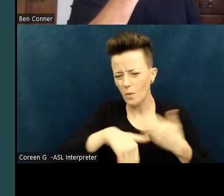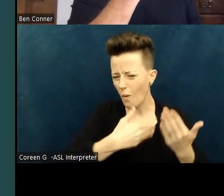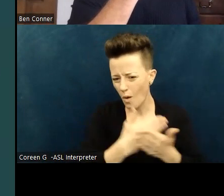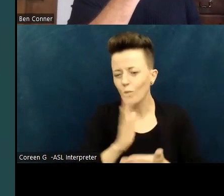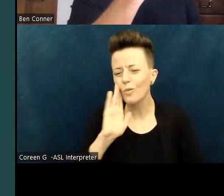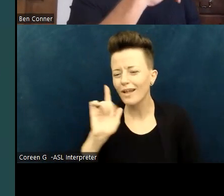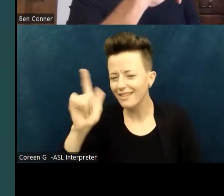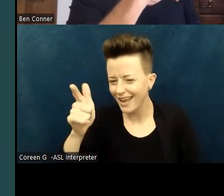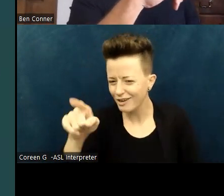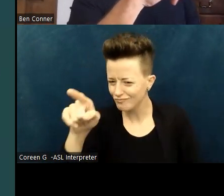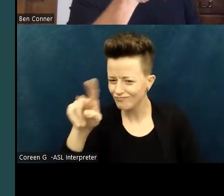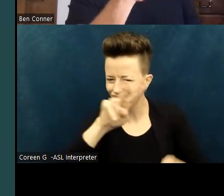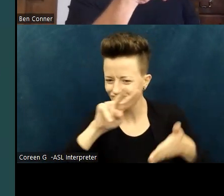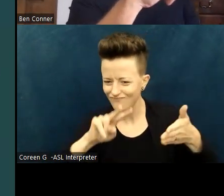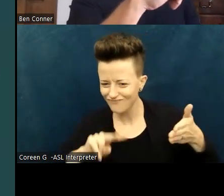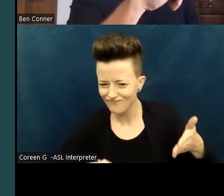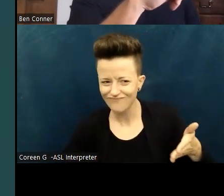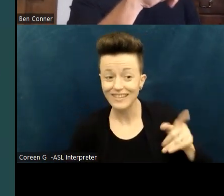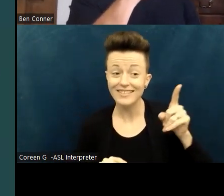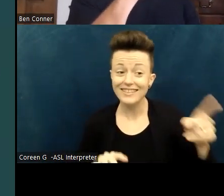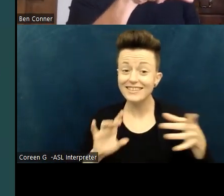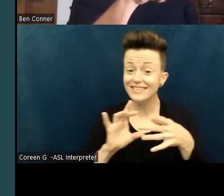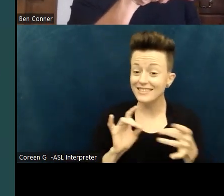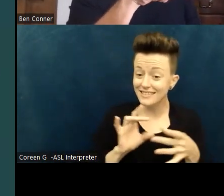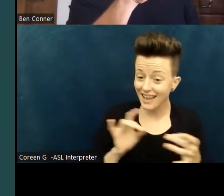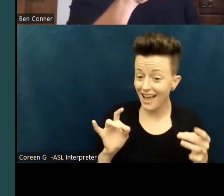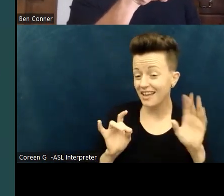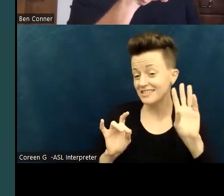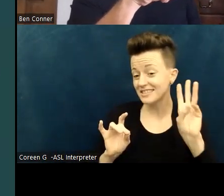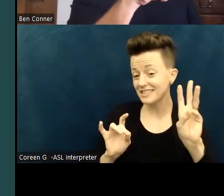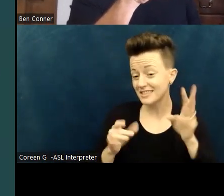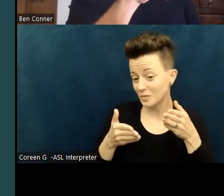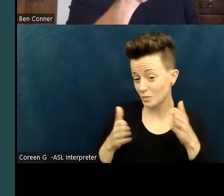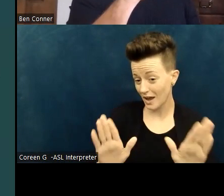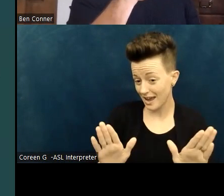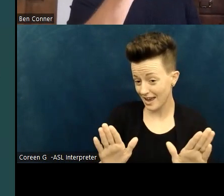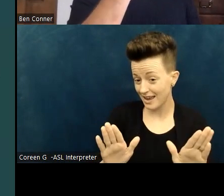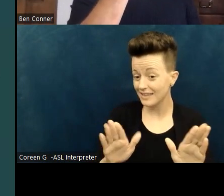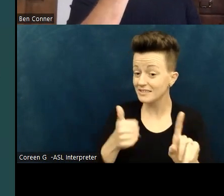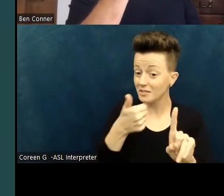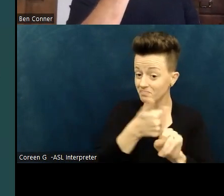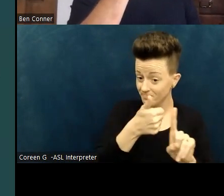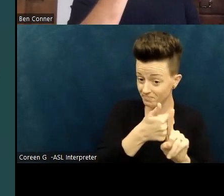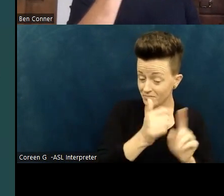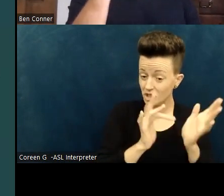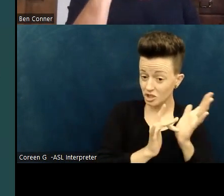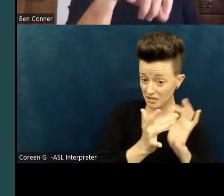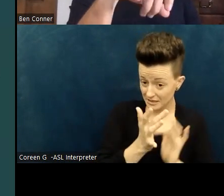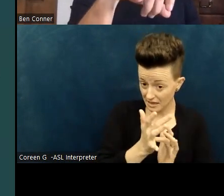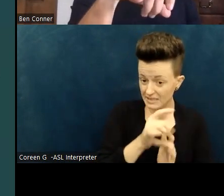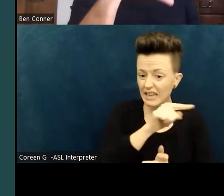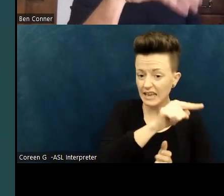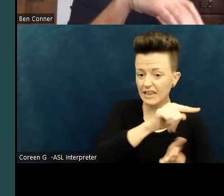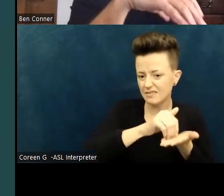first slide says Jesus as the marginalized and gives 6 ways in Scripture that Jesus is marginalized. I'll cover